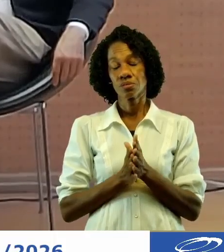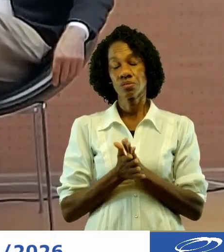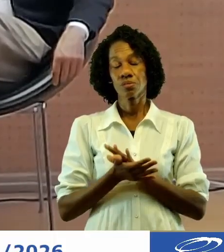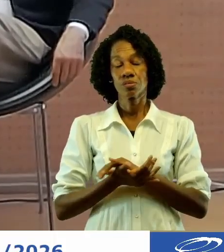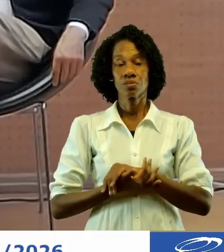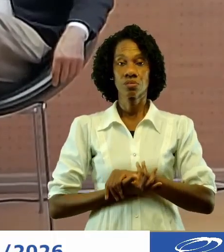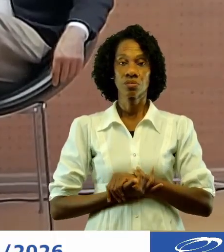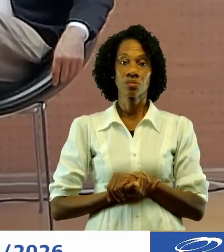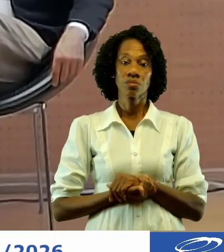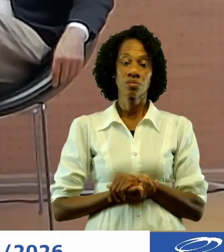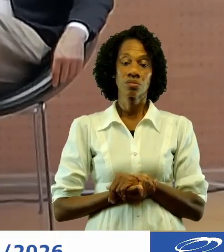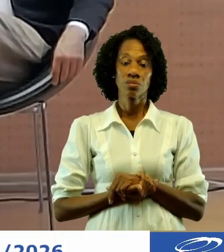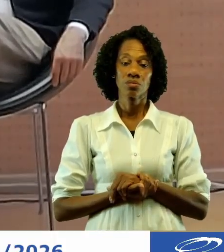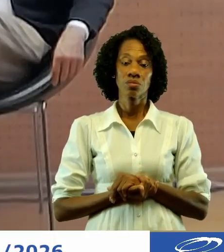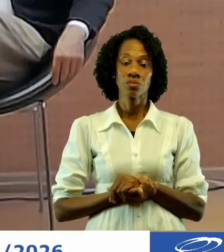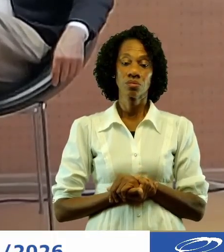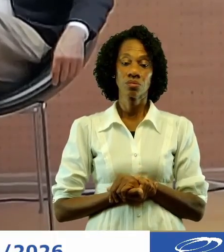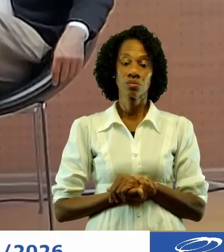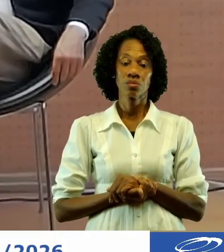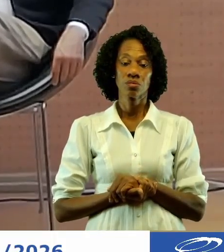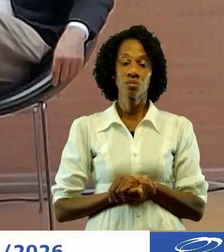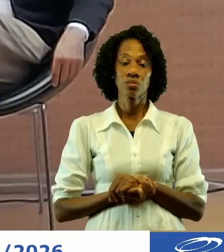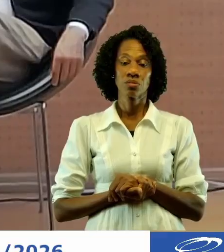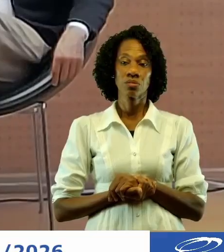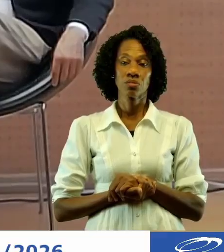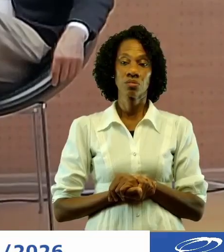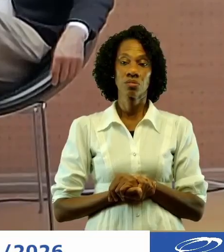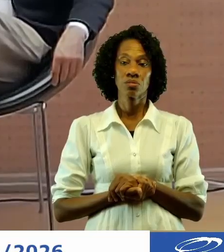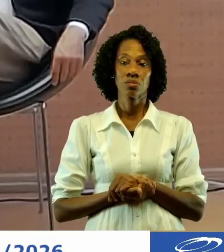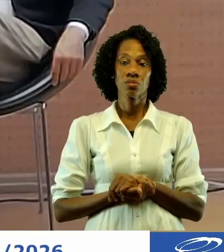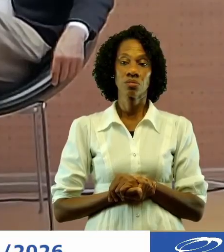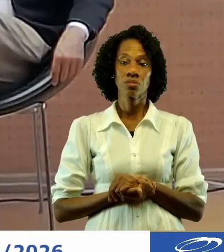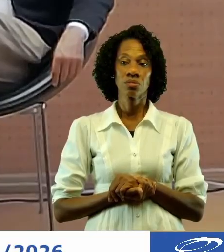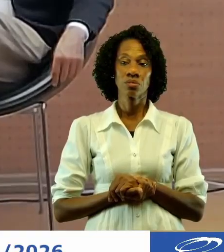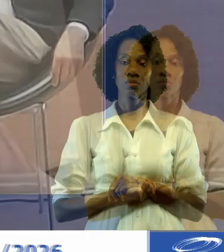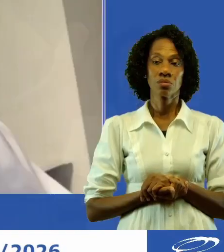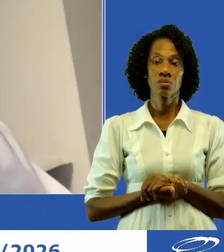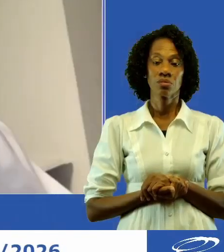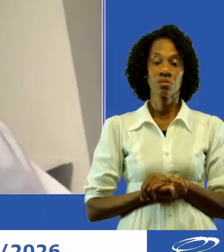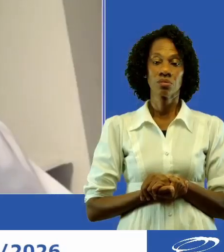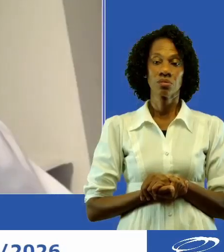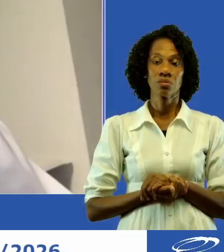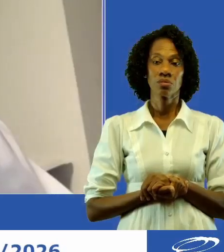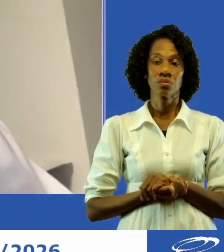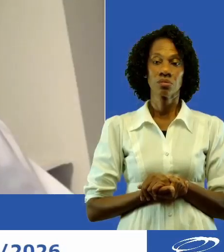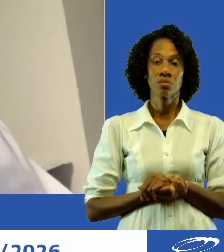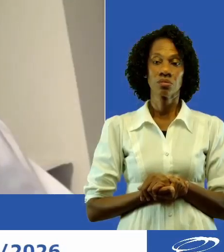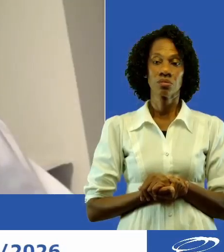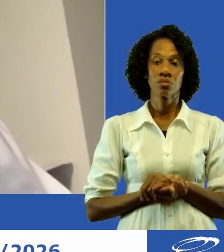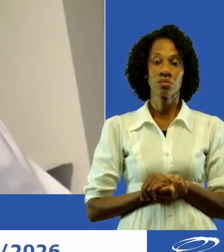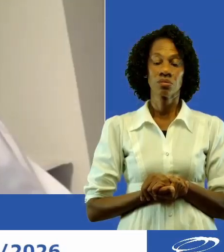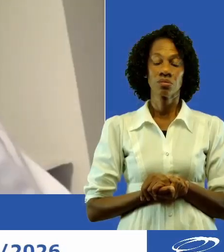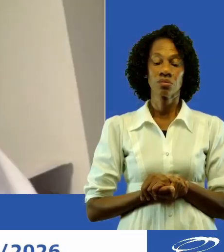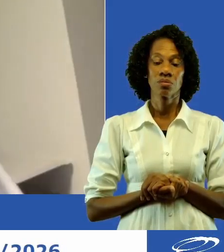the the hemisphere north, and what is the way you are